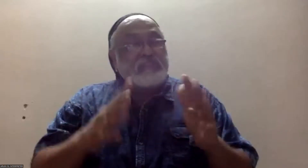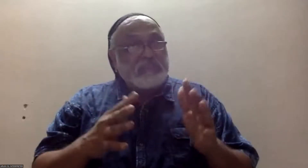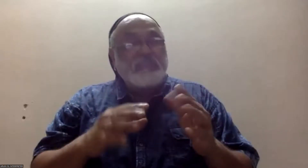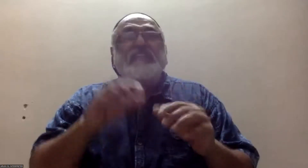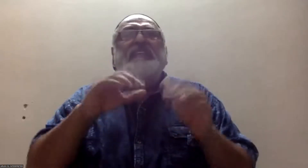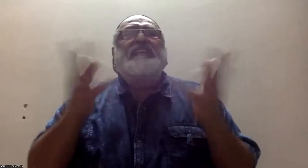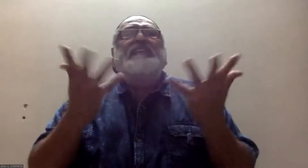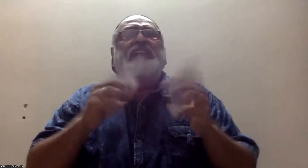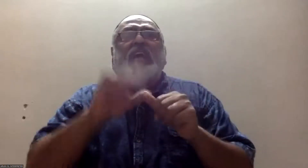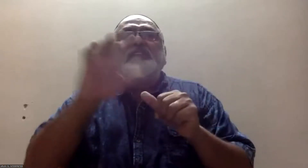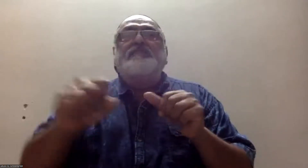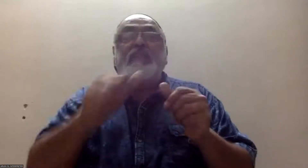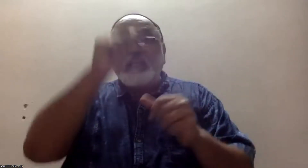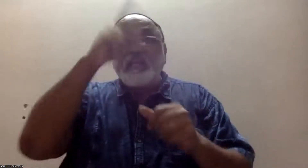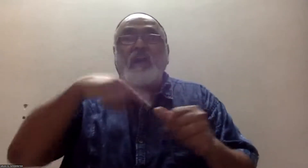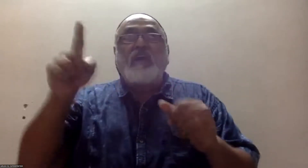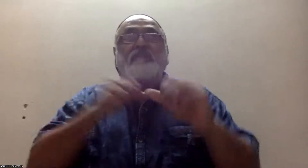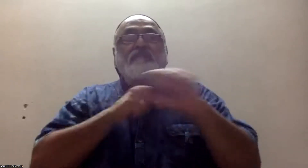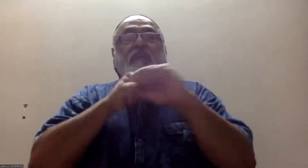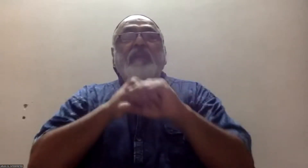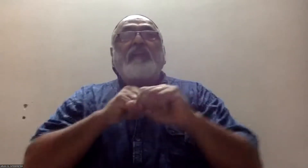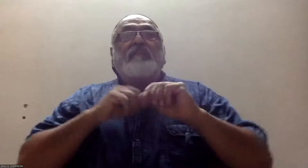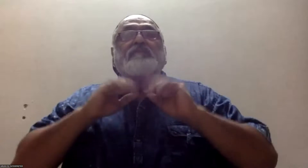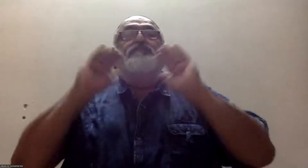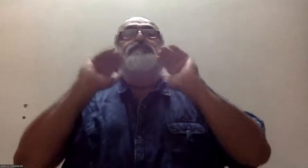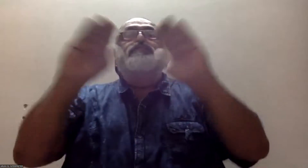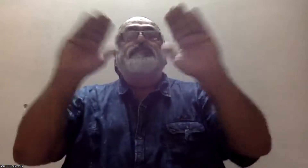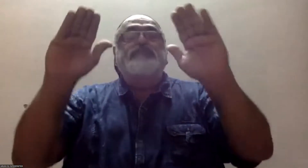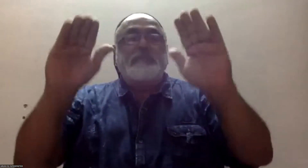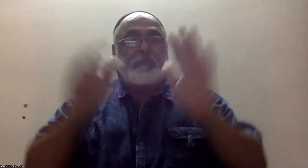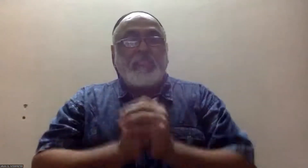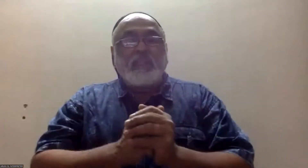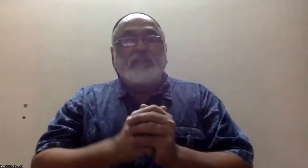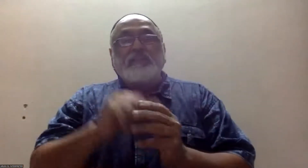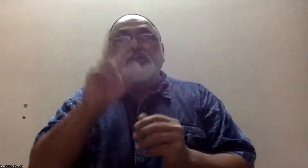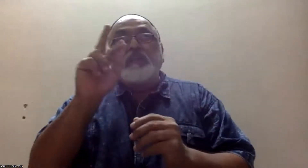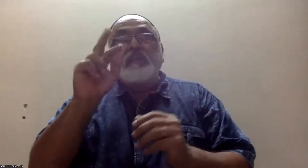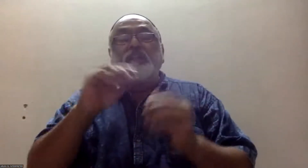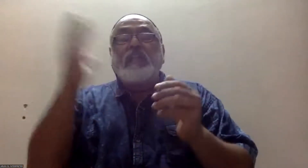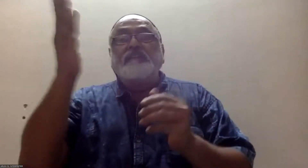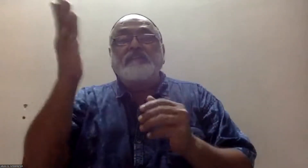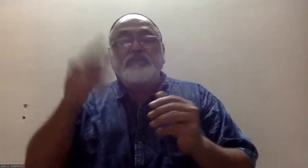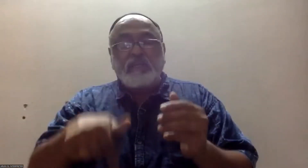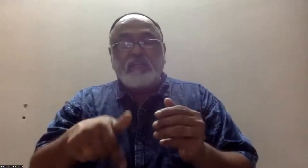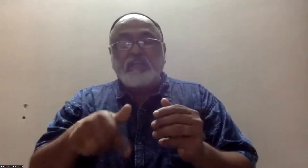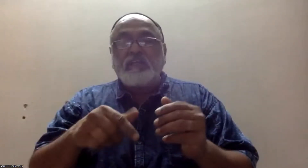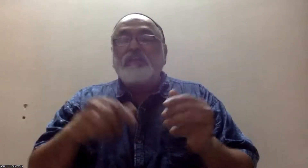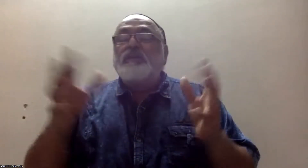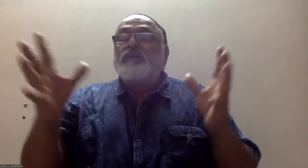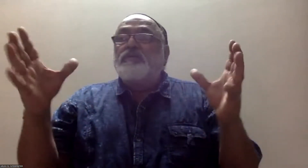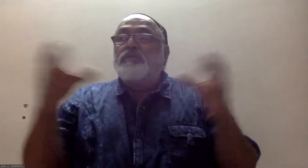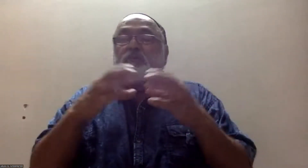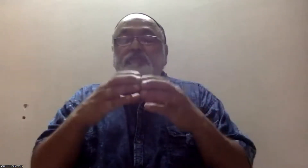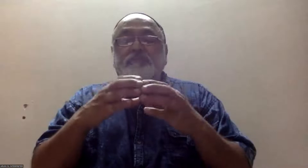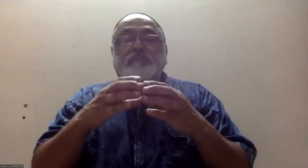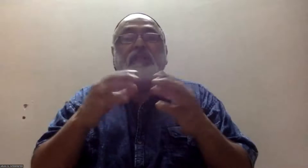we all are here for the 17th lecture of the Disability Studies Certificate course jointly organized by